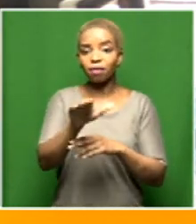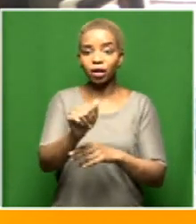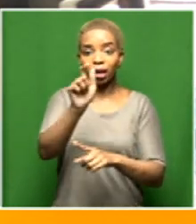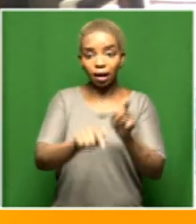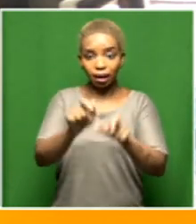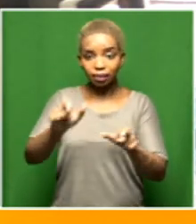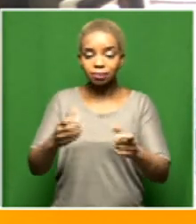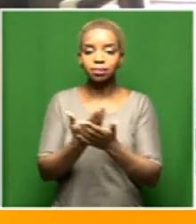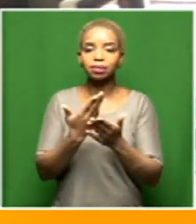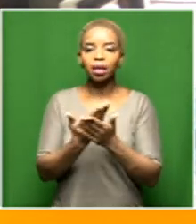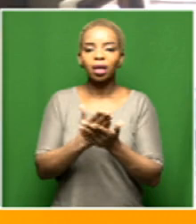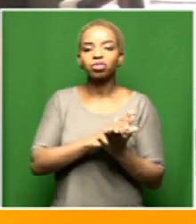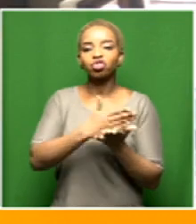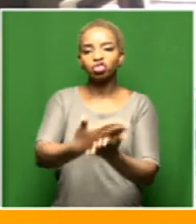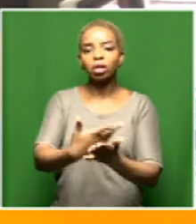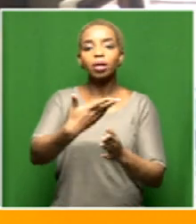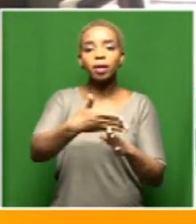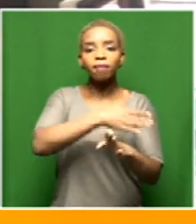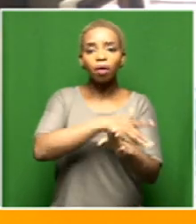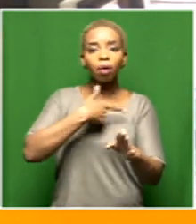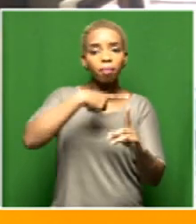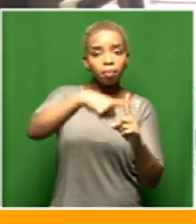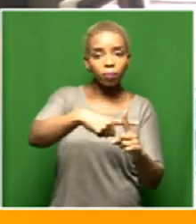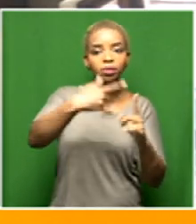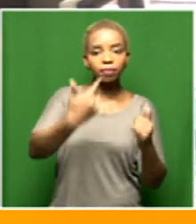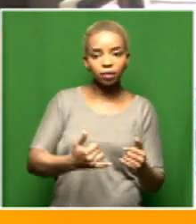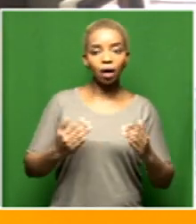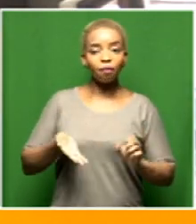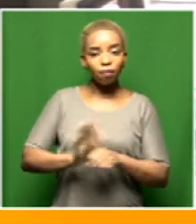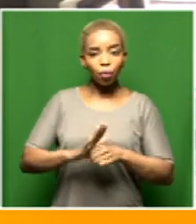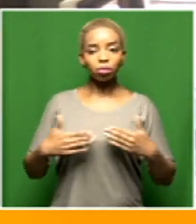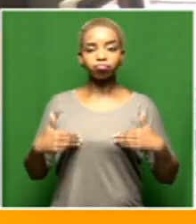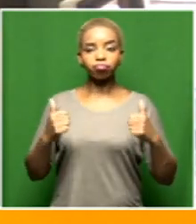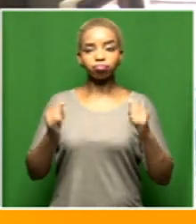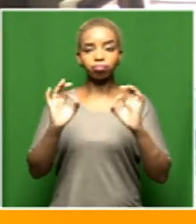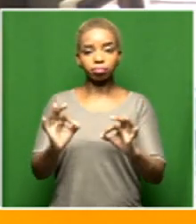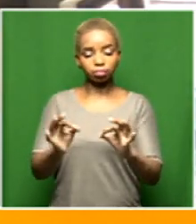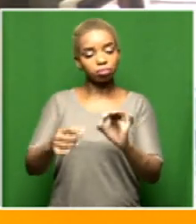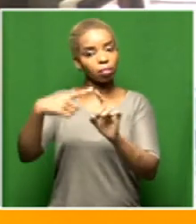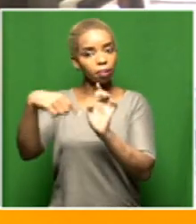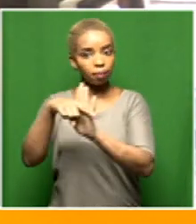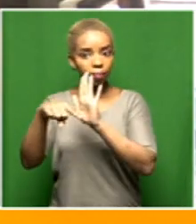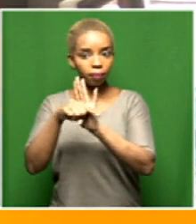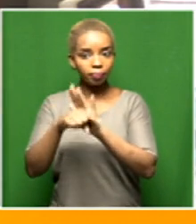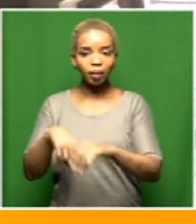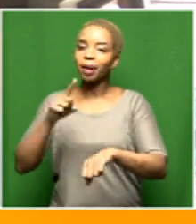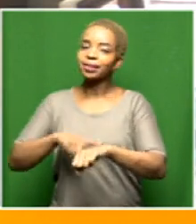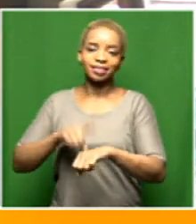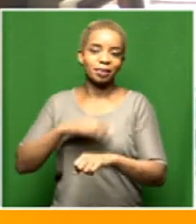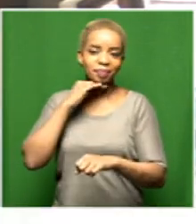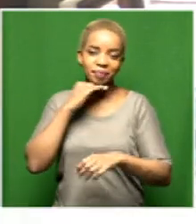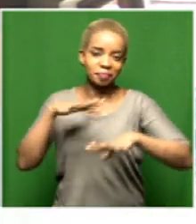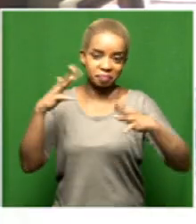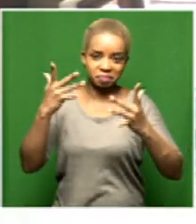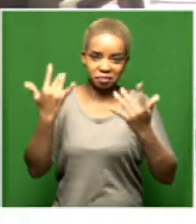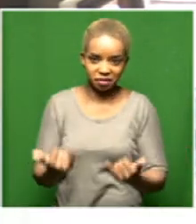they are positively diagnosed and they fully recovered from the disease. Now, before I let you go, Dawn, we don't have much time, unfortunately, but let's now go through